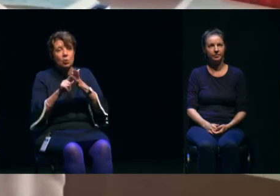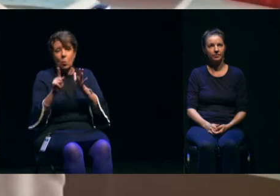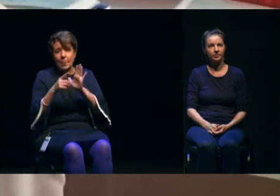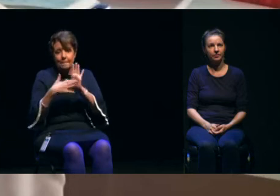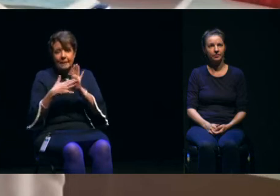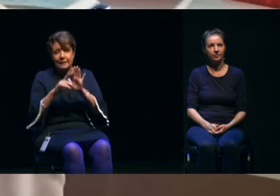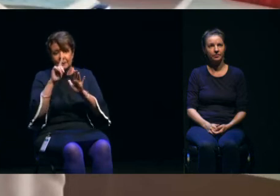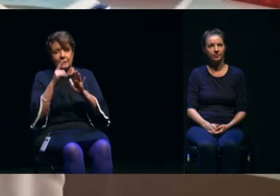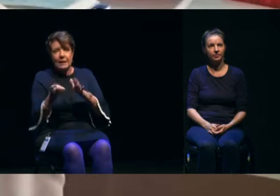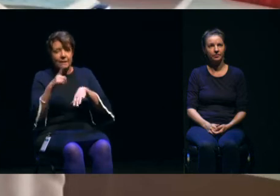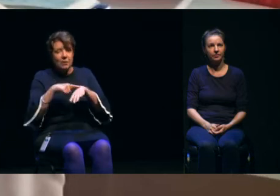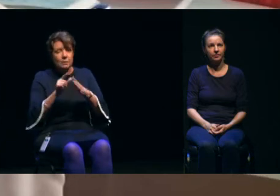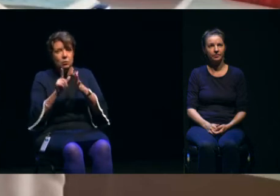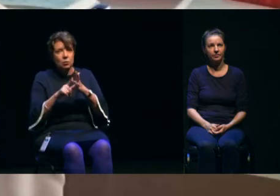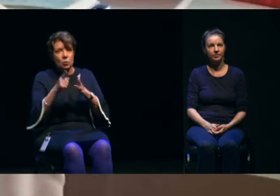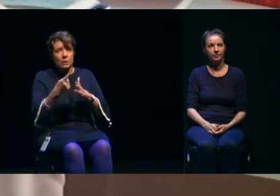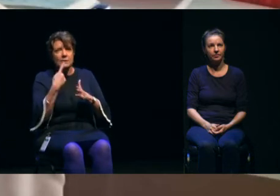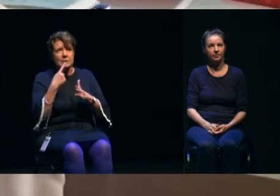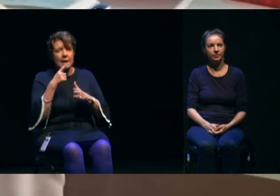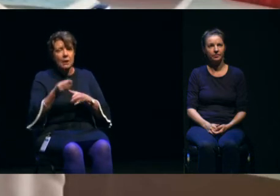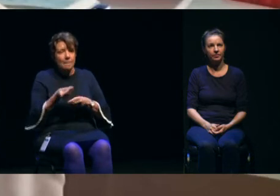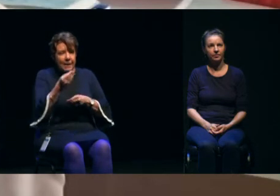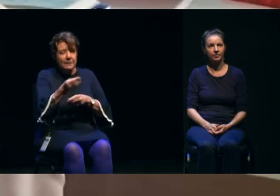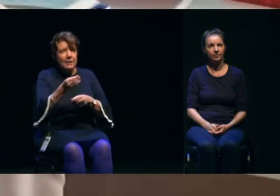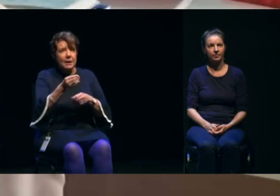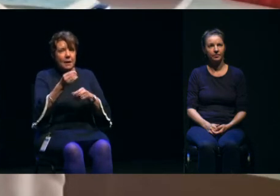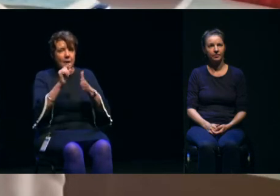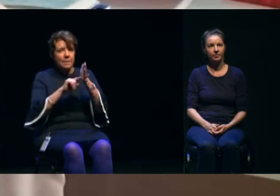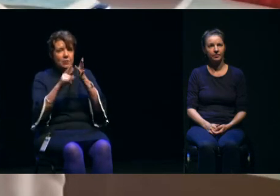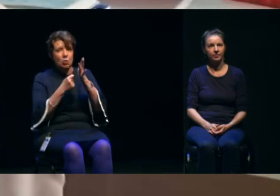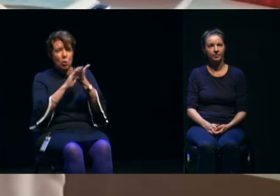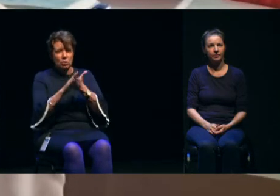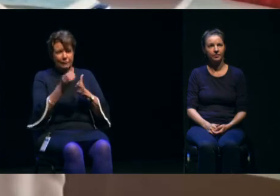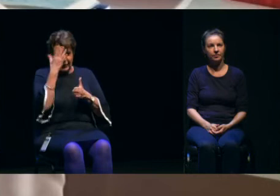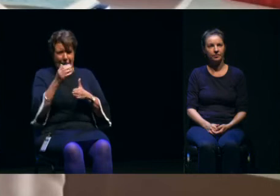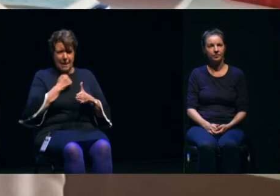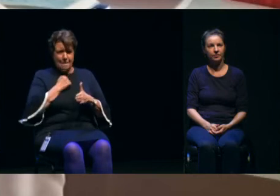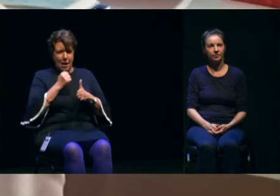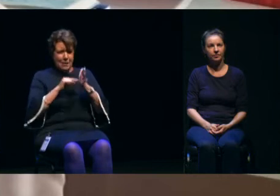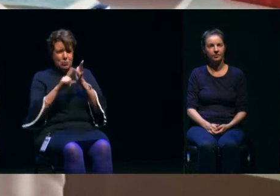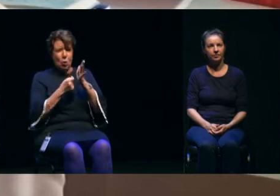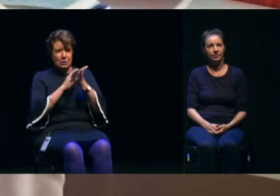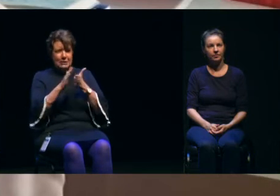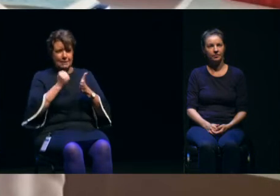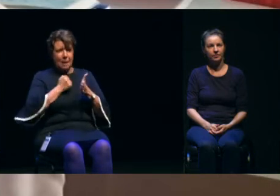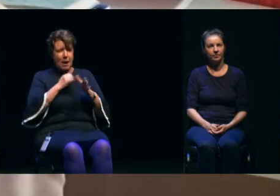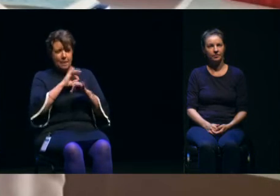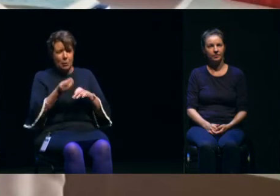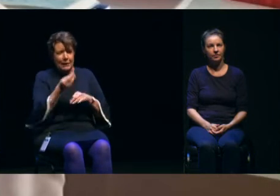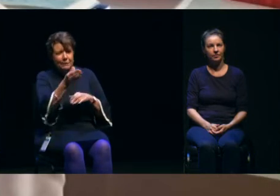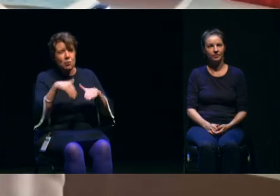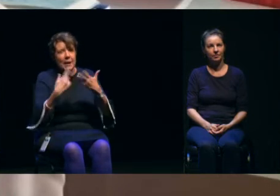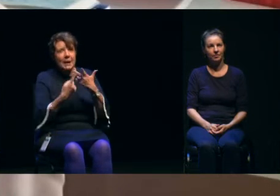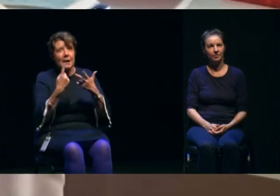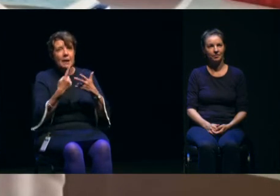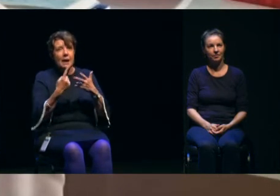say, well, you are passing your torch. Forget it. My torch is mine. I'm not going to pass it to anybody. I will light other